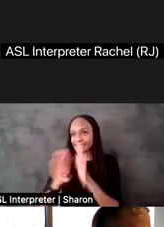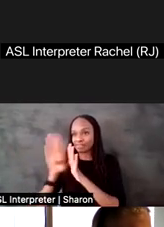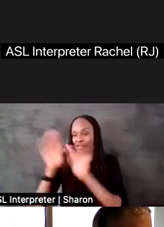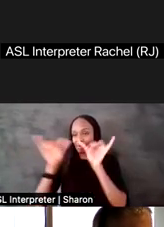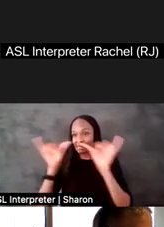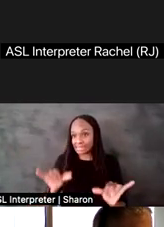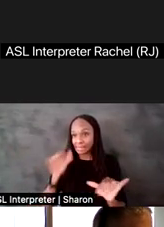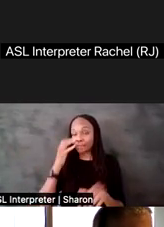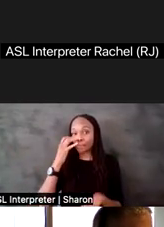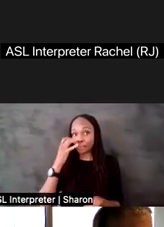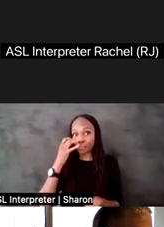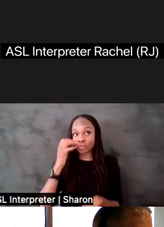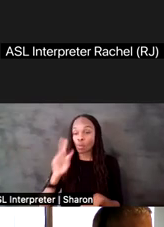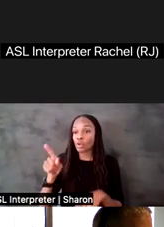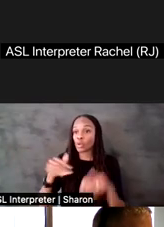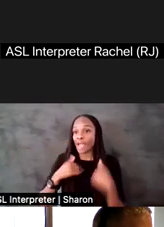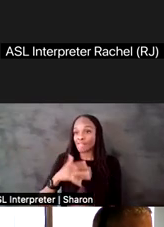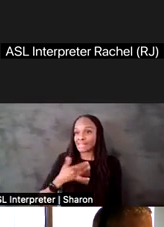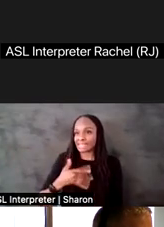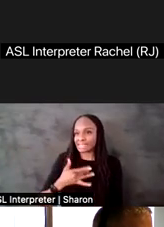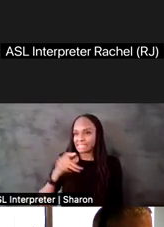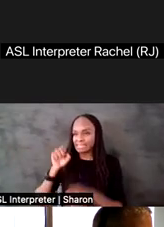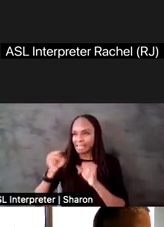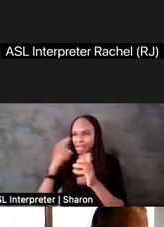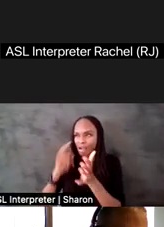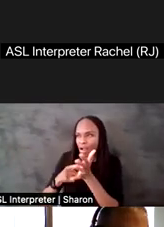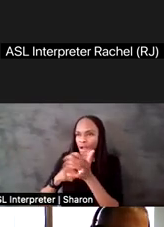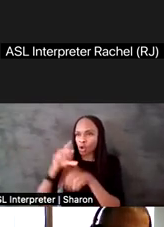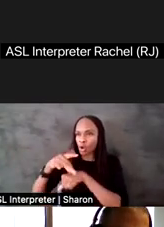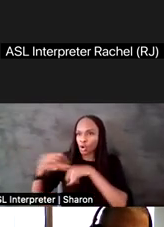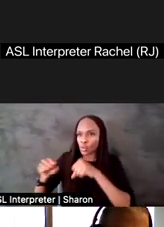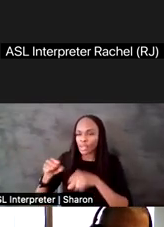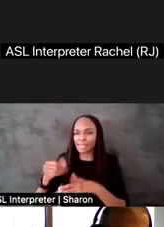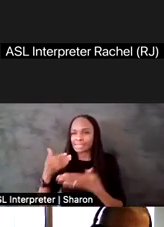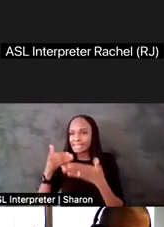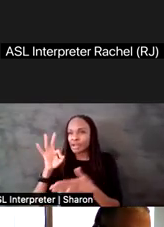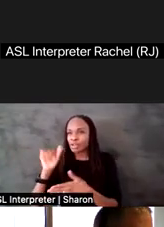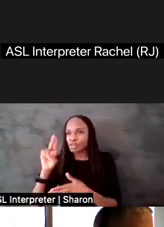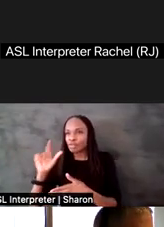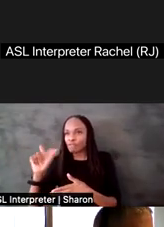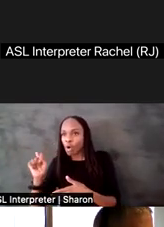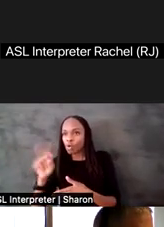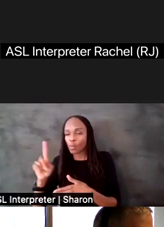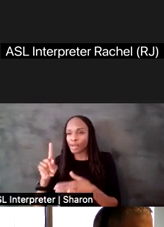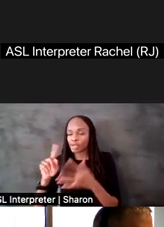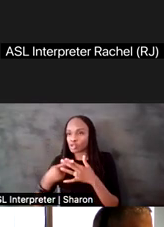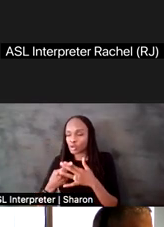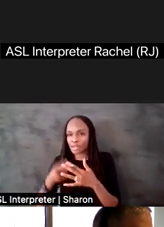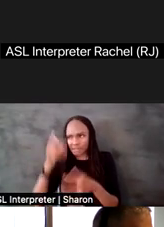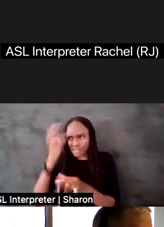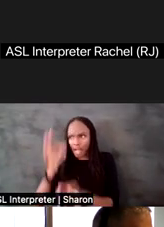you have sensors that can detect earthquakes near the faults where the rupture is beginning, determining that it's an